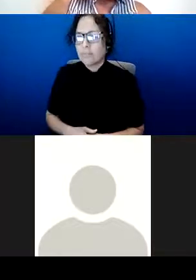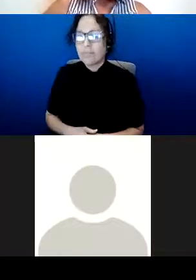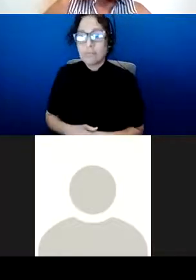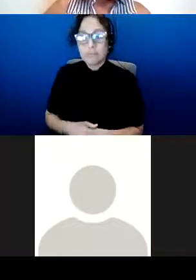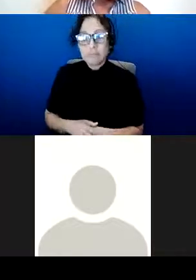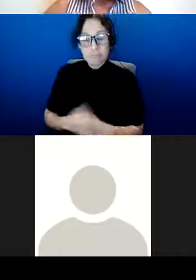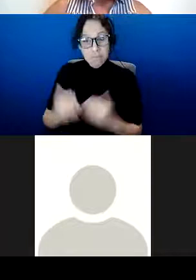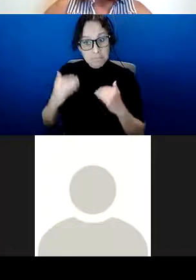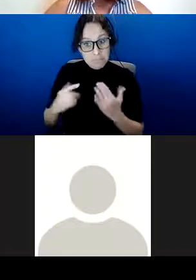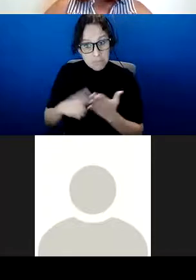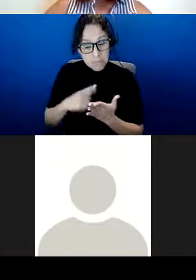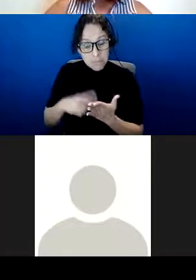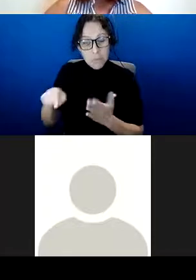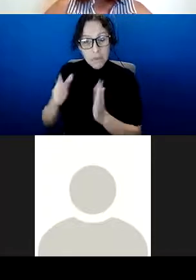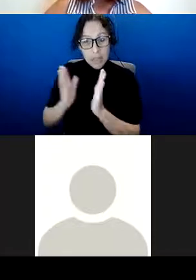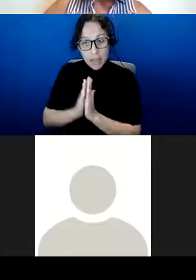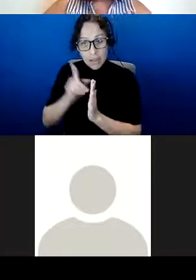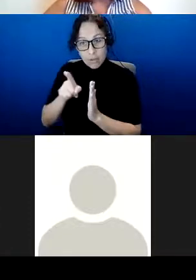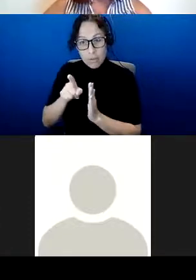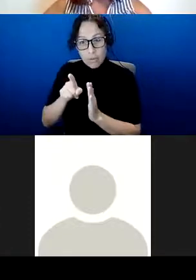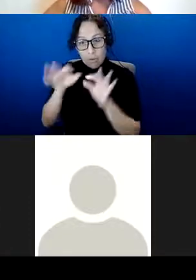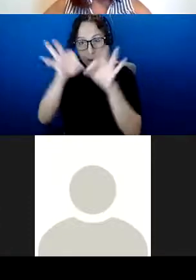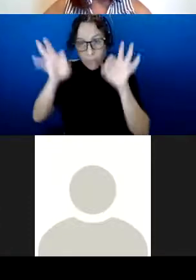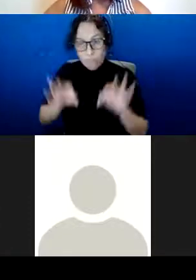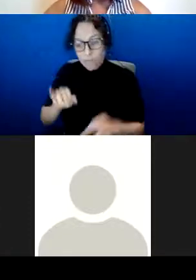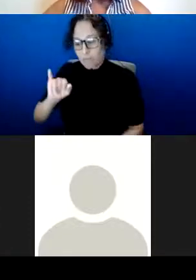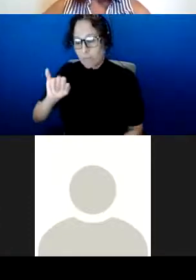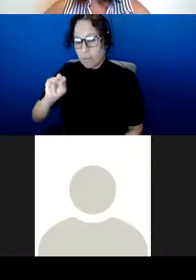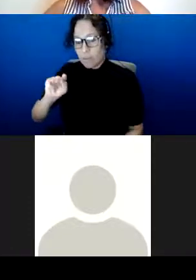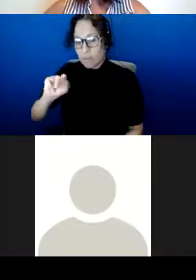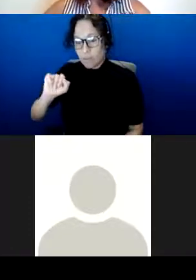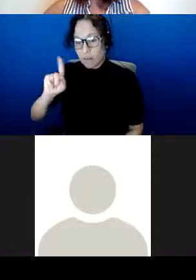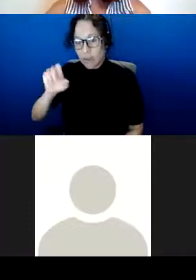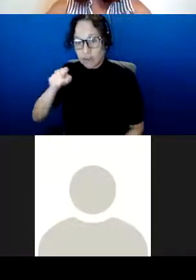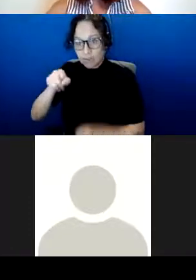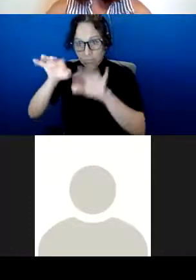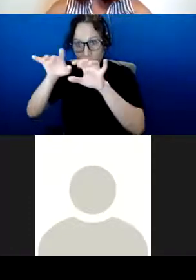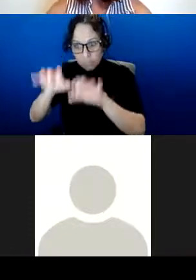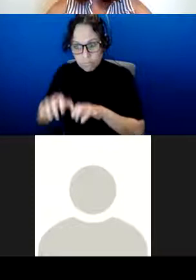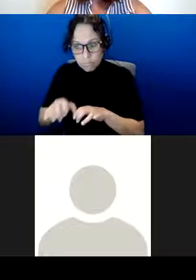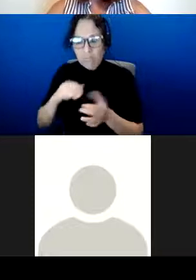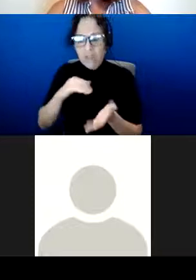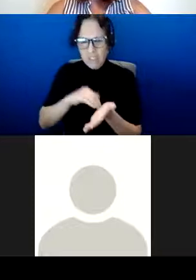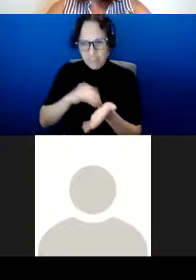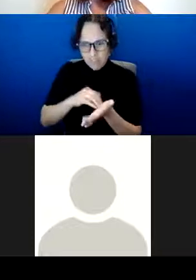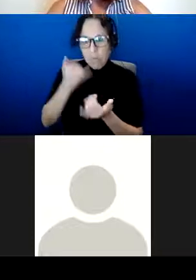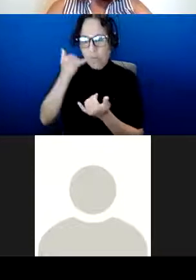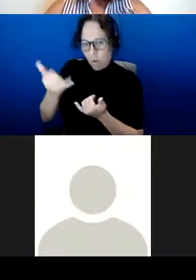Sometimes they ask you to fill out an intake form and they call you to schedule the appointment.